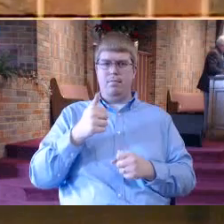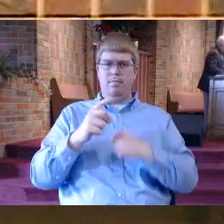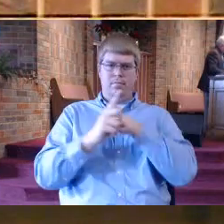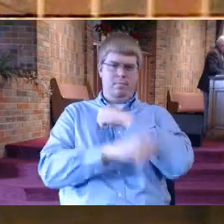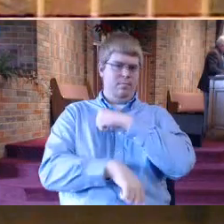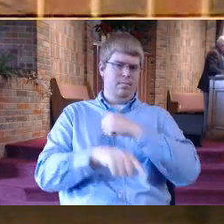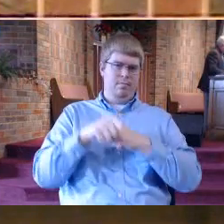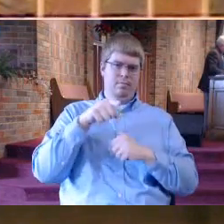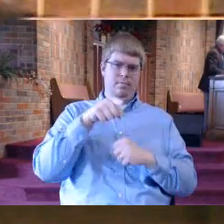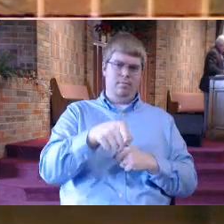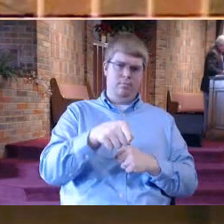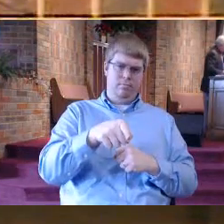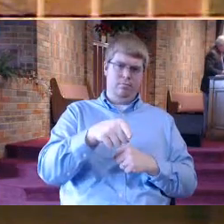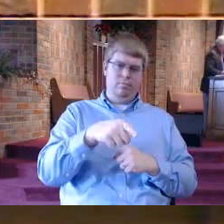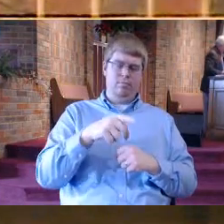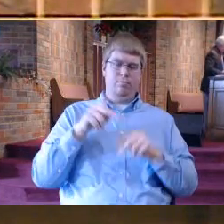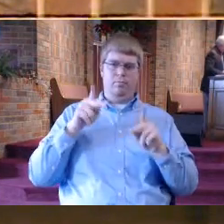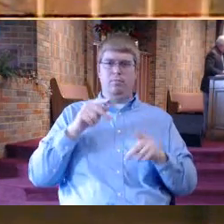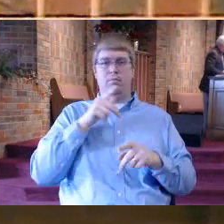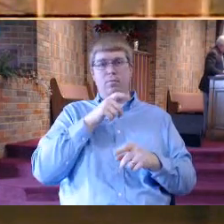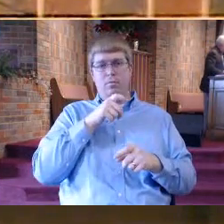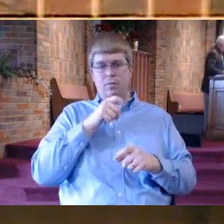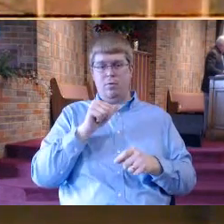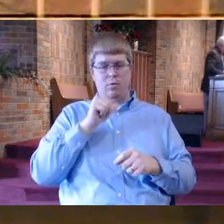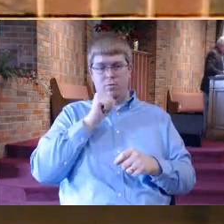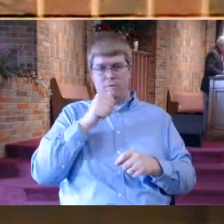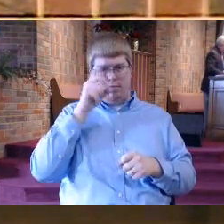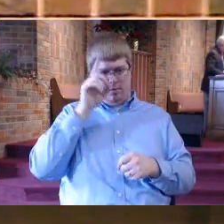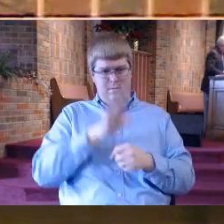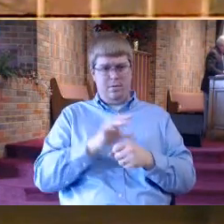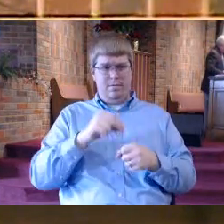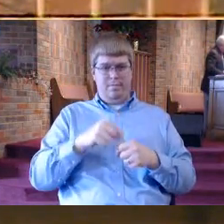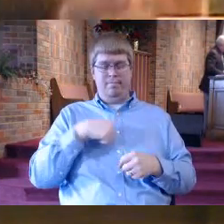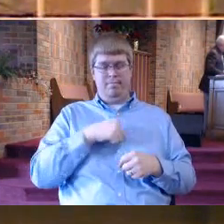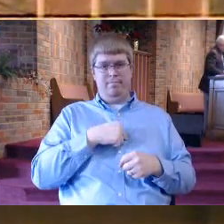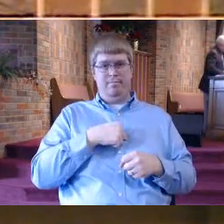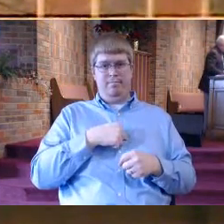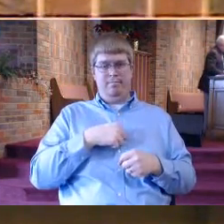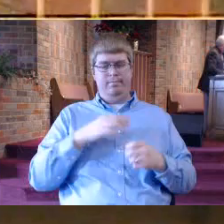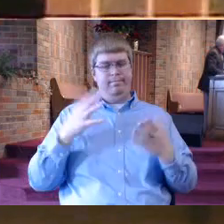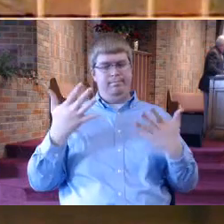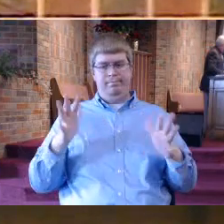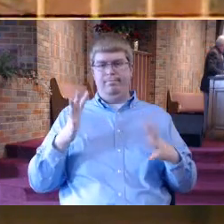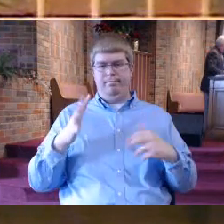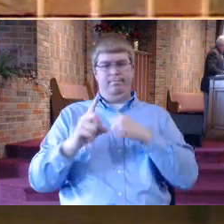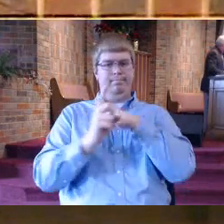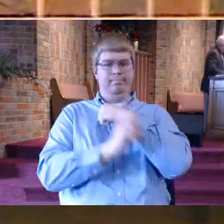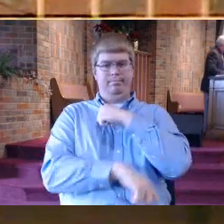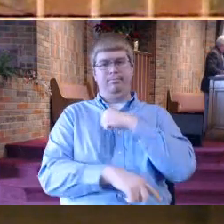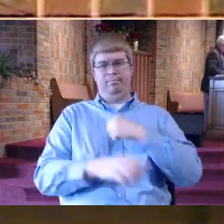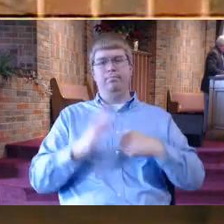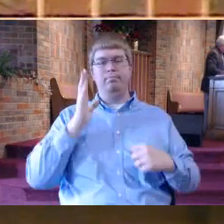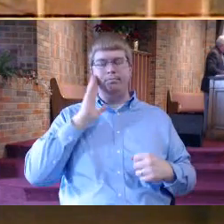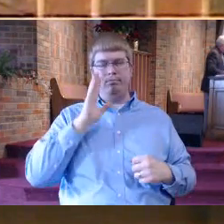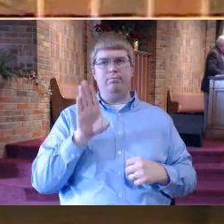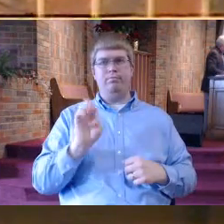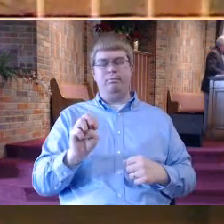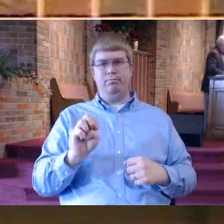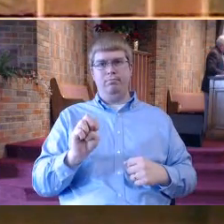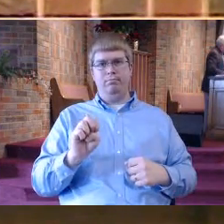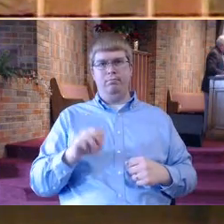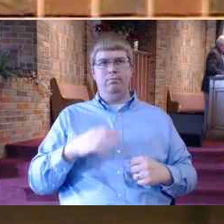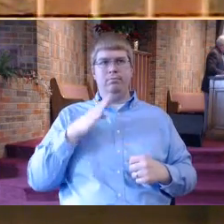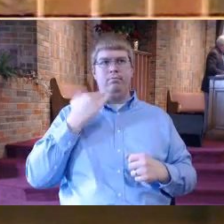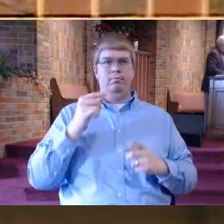who rejects me and does not receive my words has that which judges him. The word that I